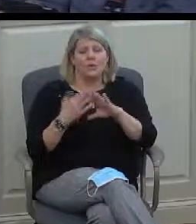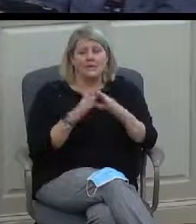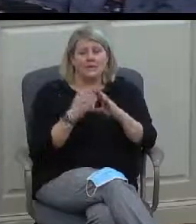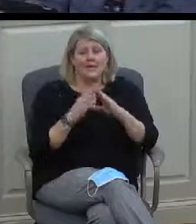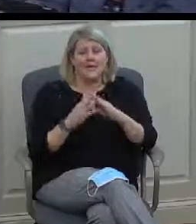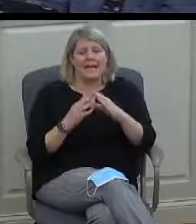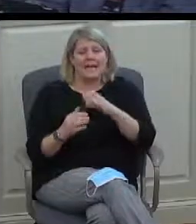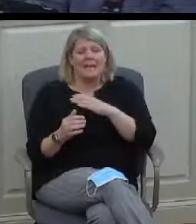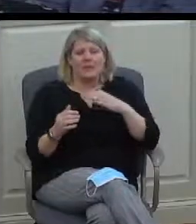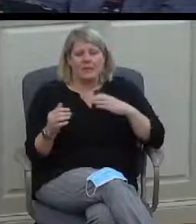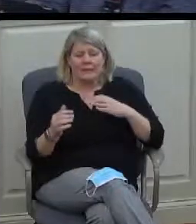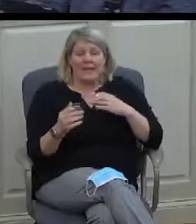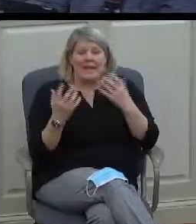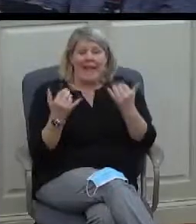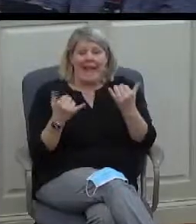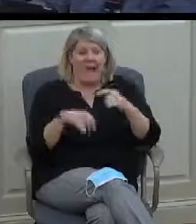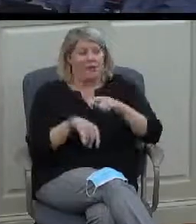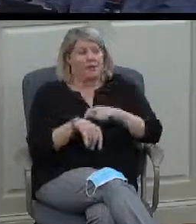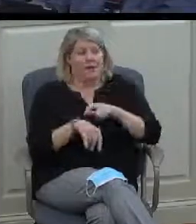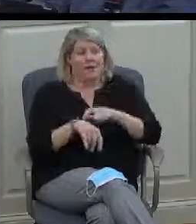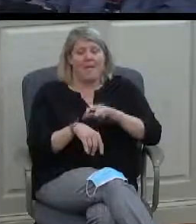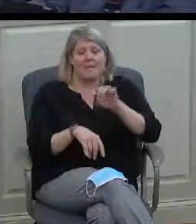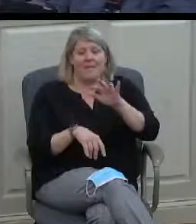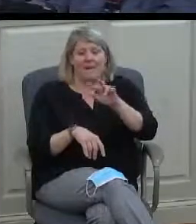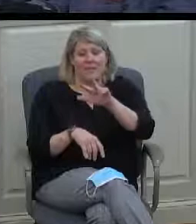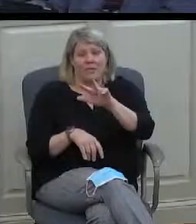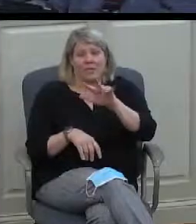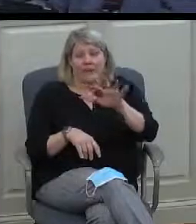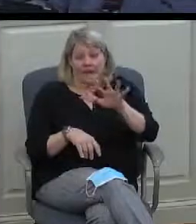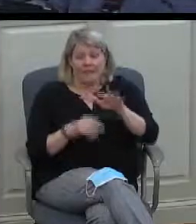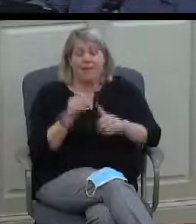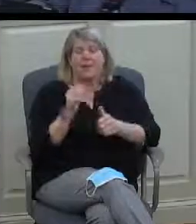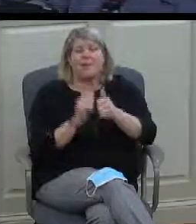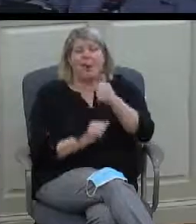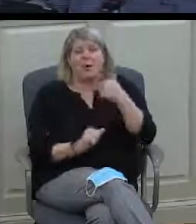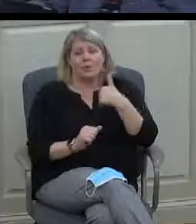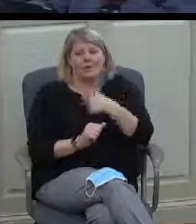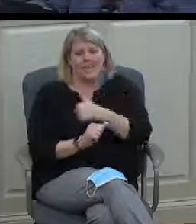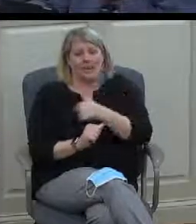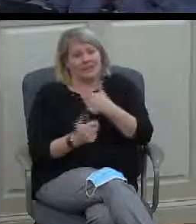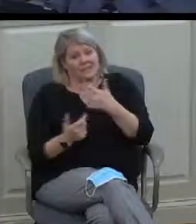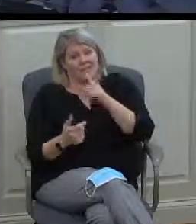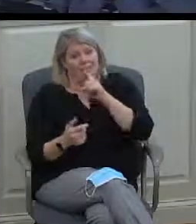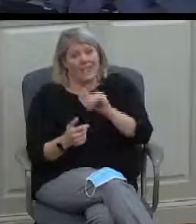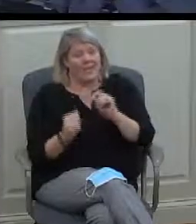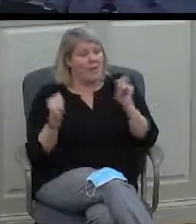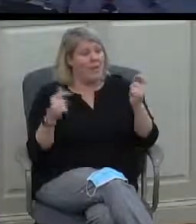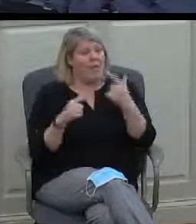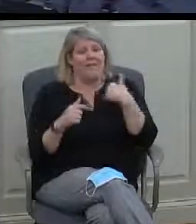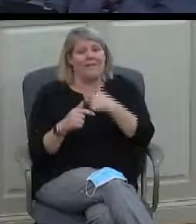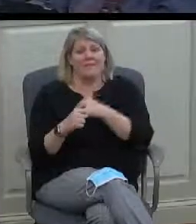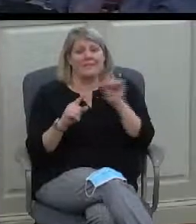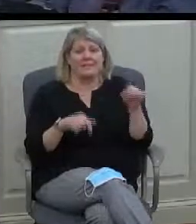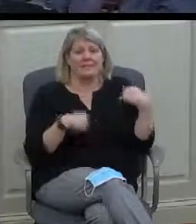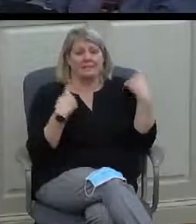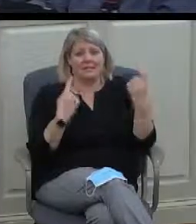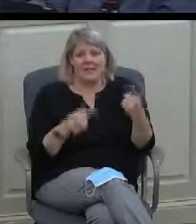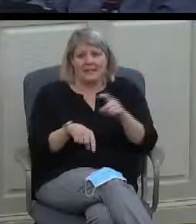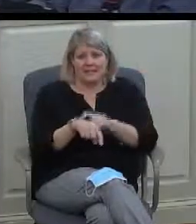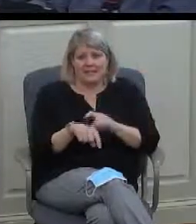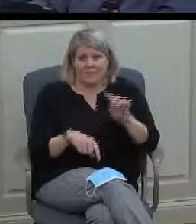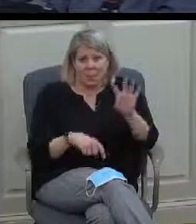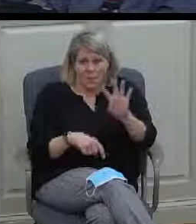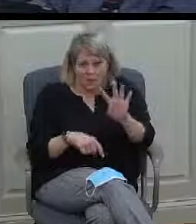is 5:35. Most of us have been here, well, all of us have been here since 4 o'clock. And